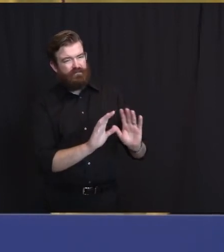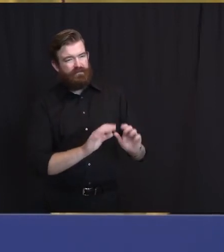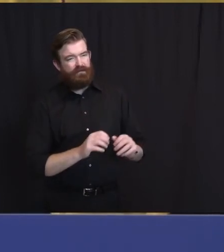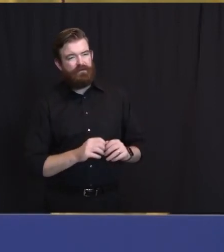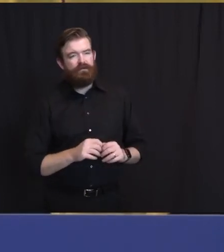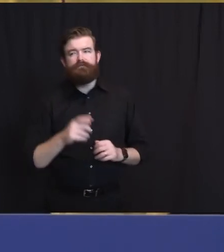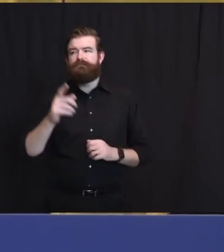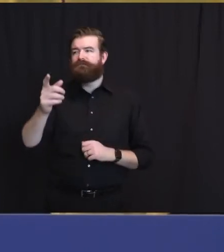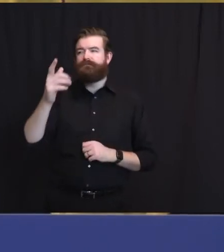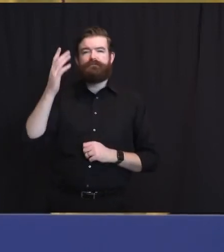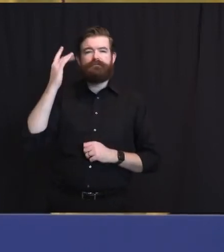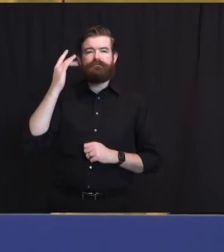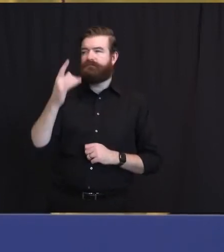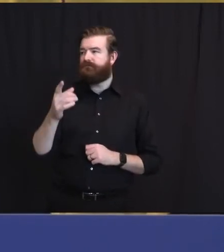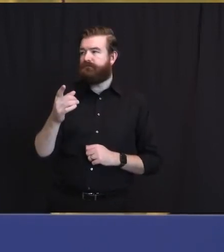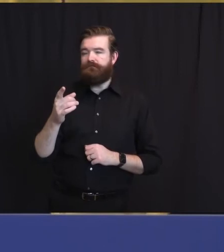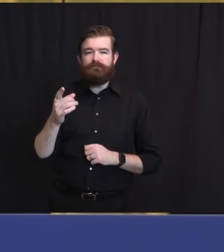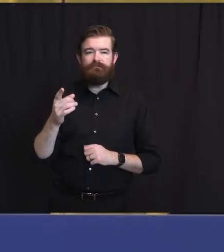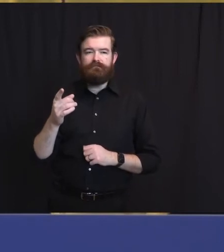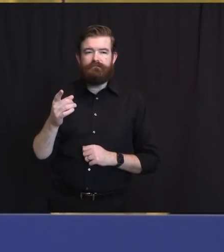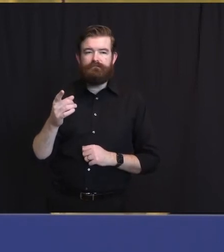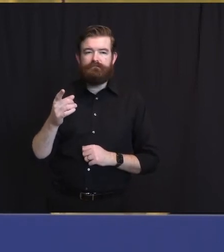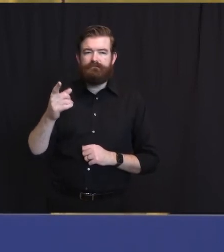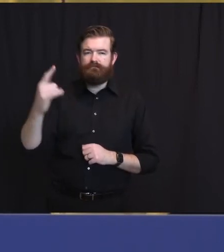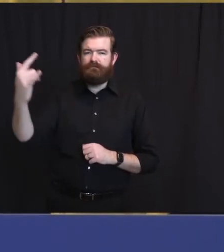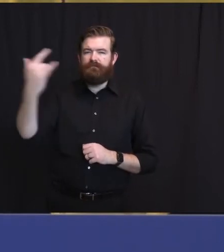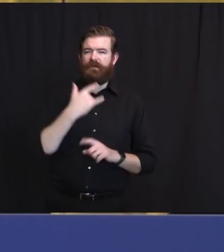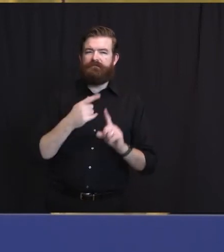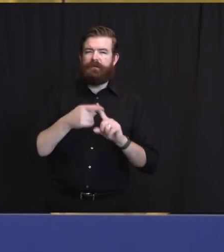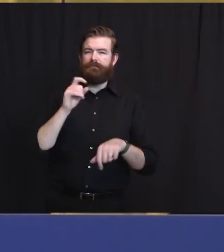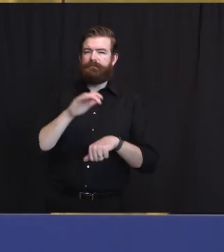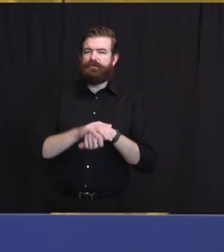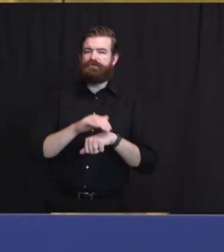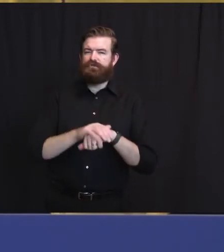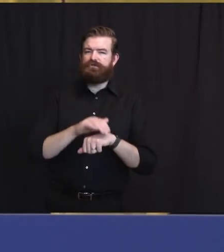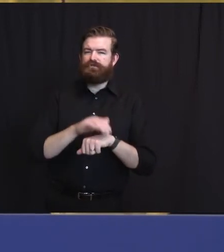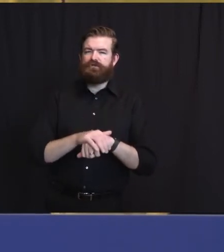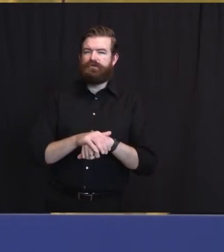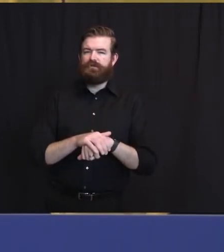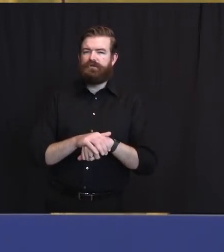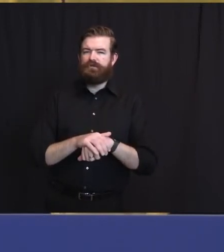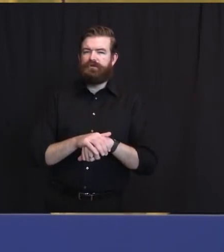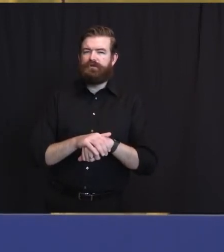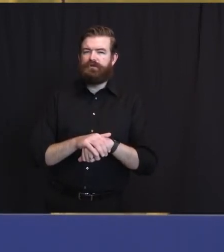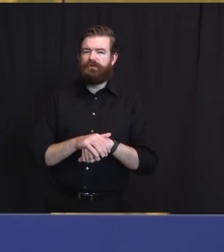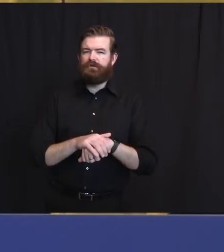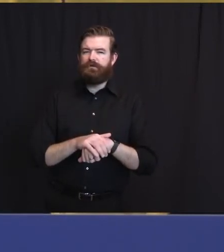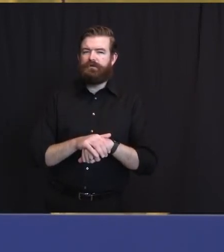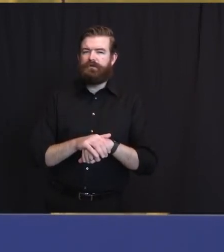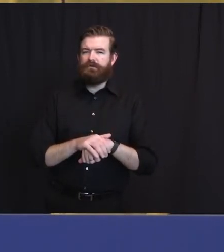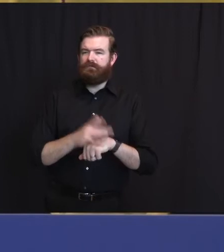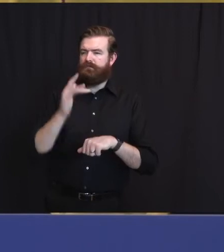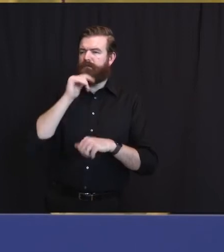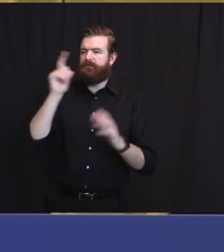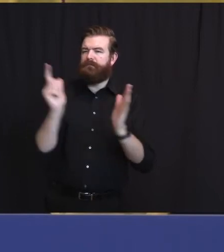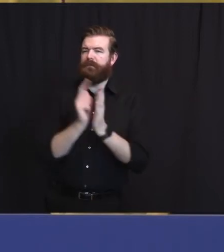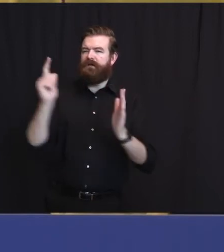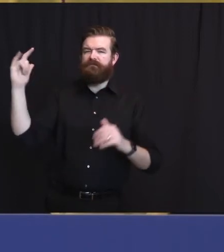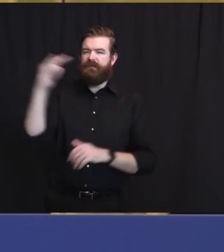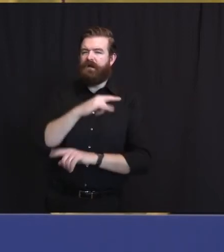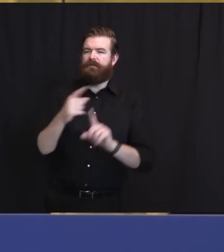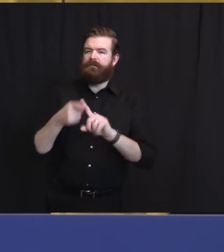on banning flights from Britain given the new strain of the coronavirus? On what, Thanks. sorry? The last one? Why the